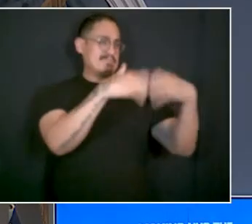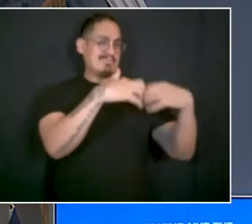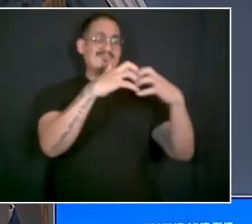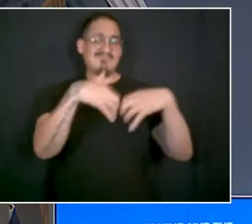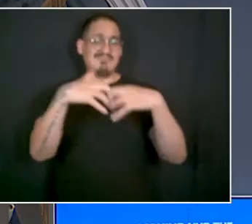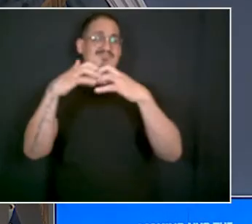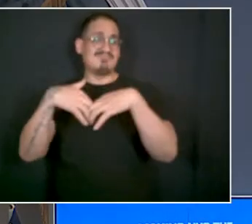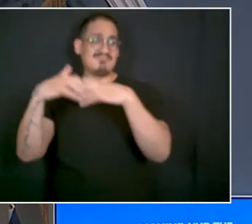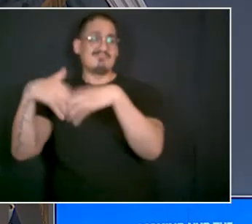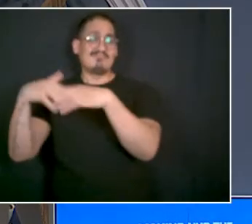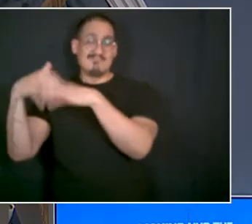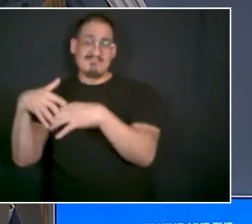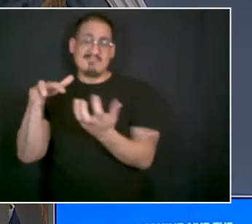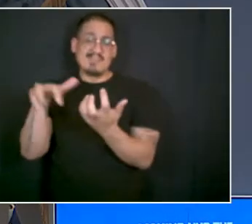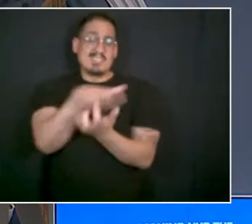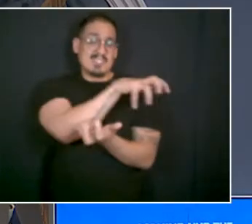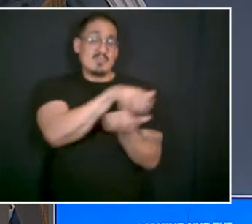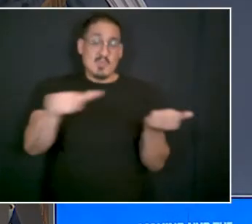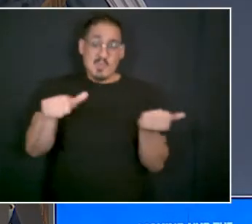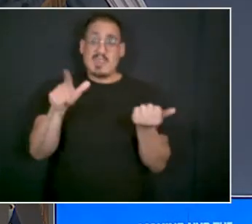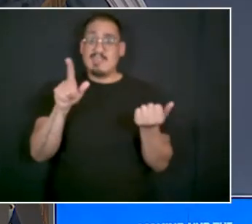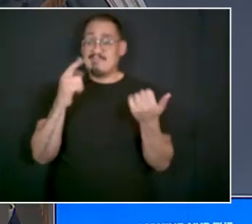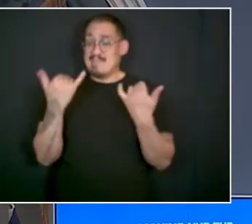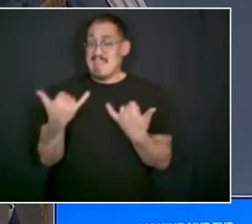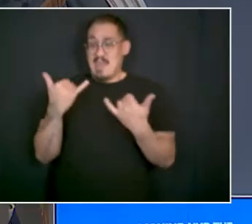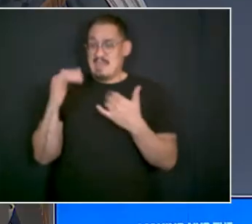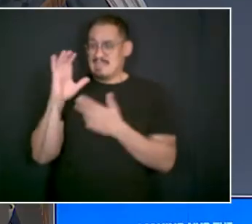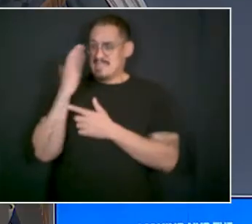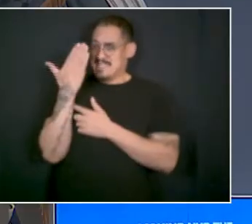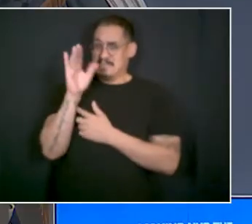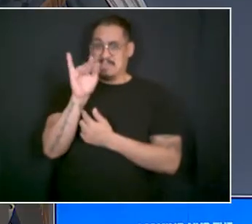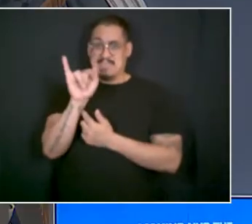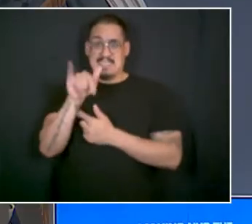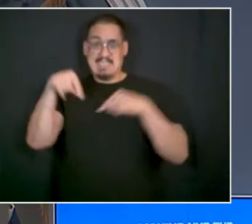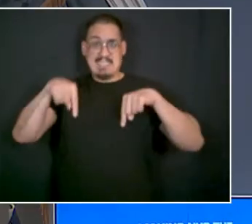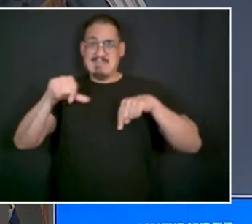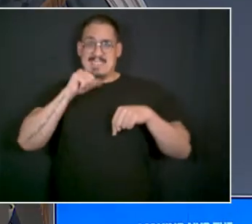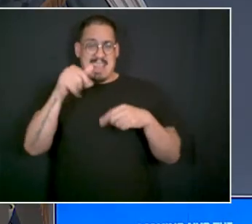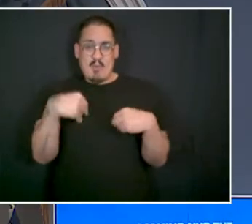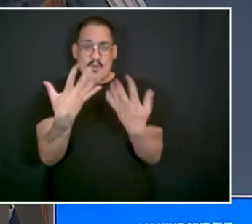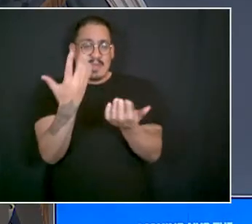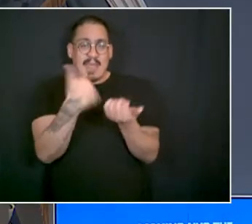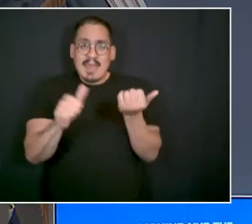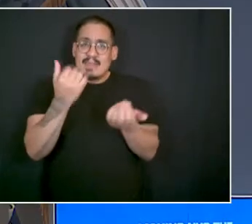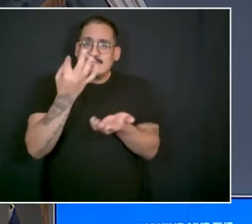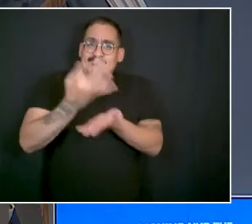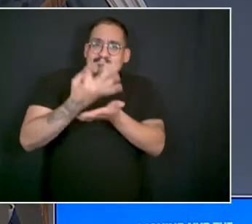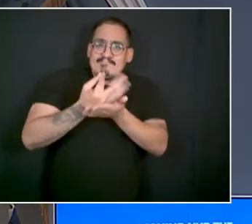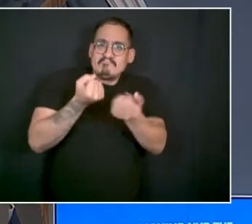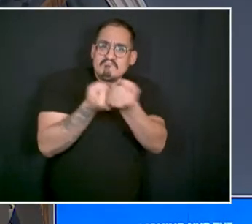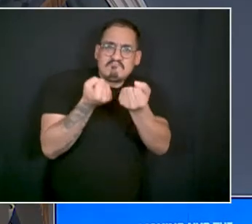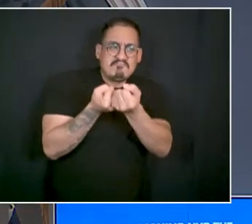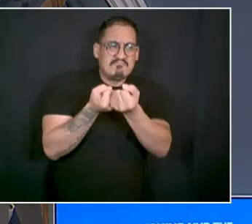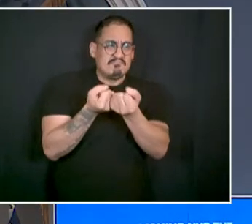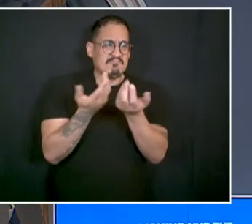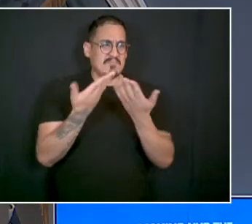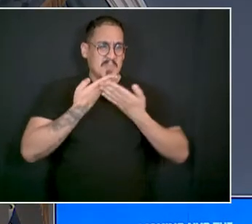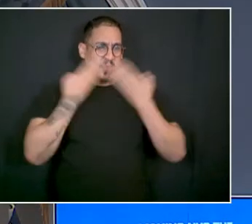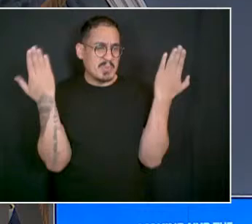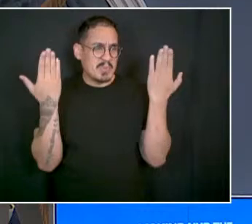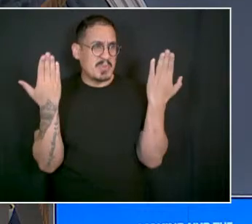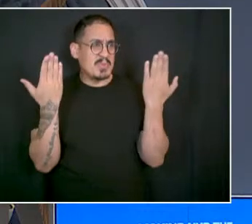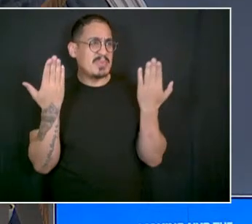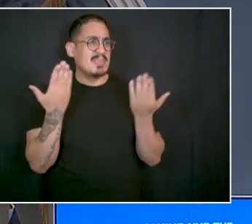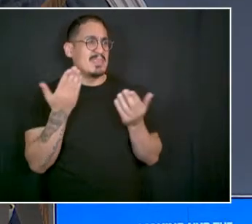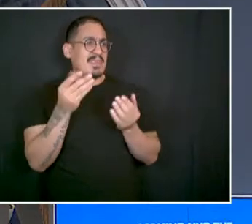is not offering any kind of financial assistance, that the small business services offices giving them resources, but as